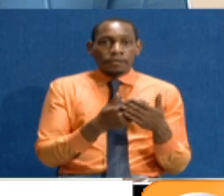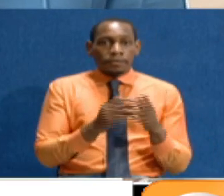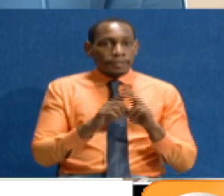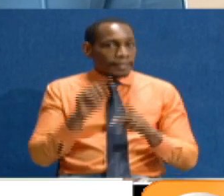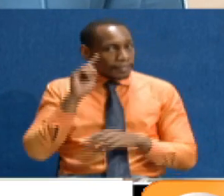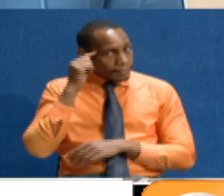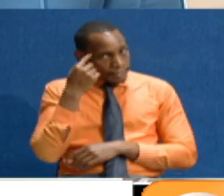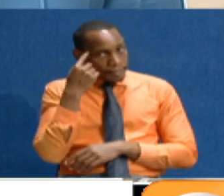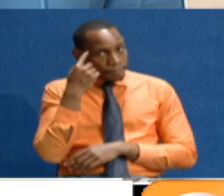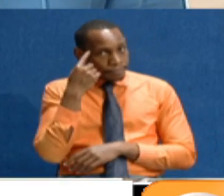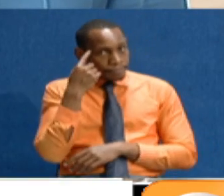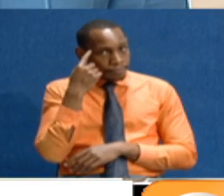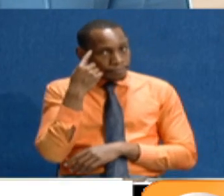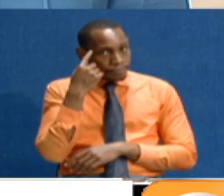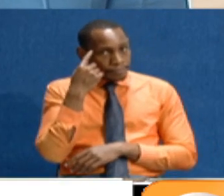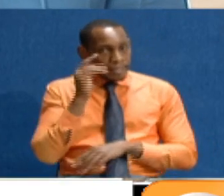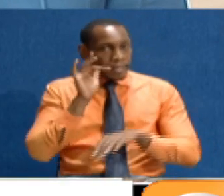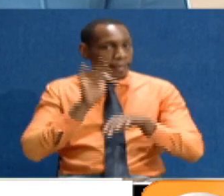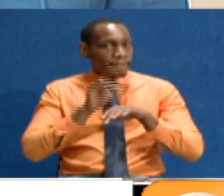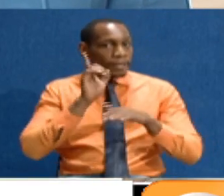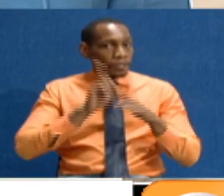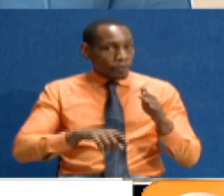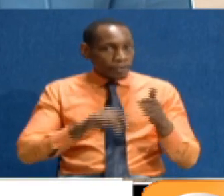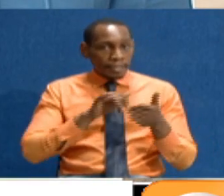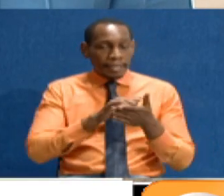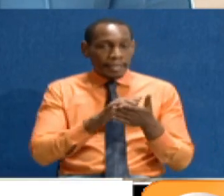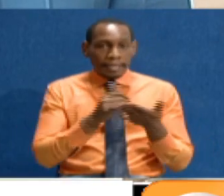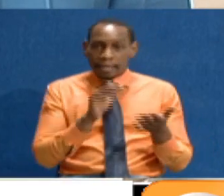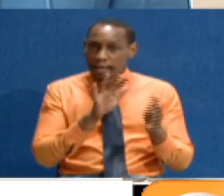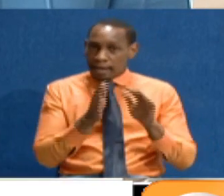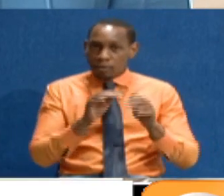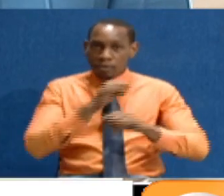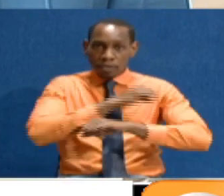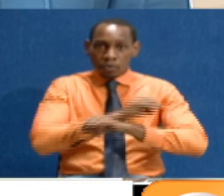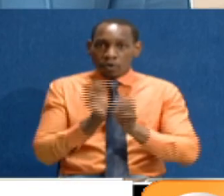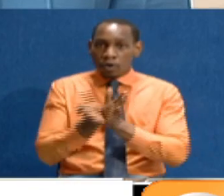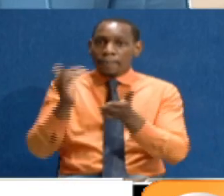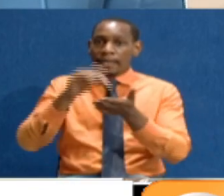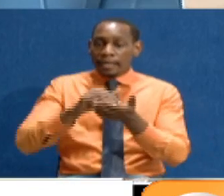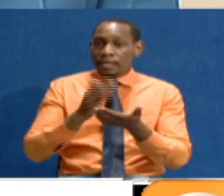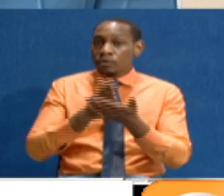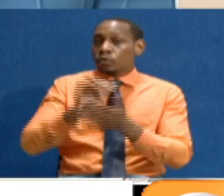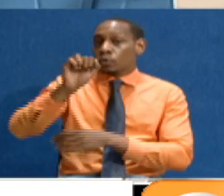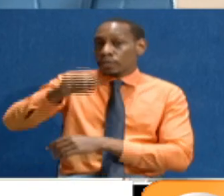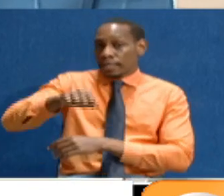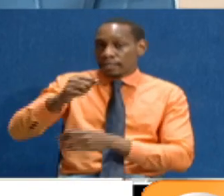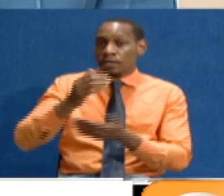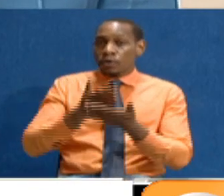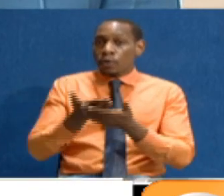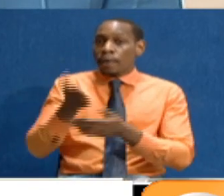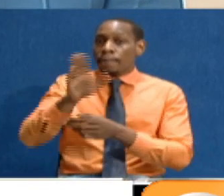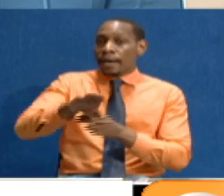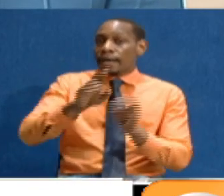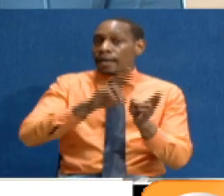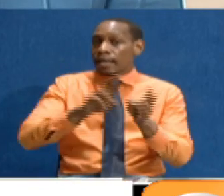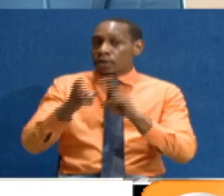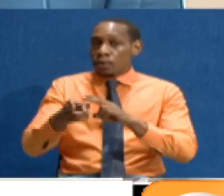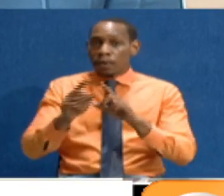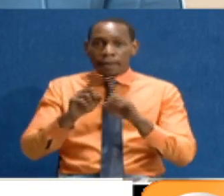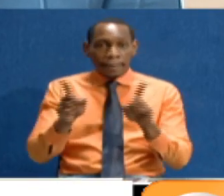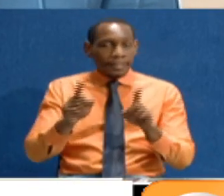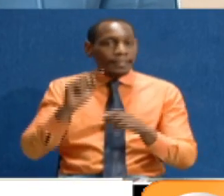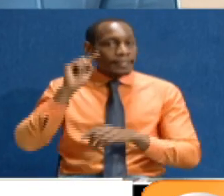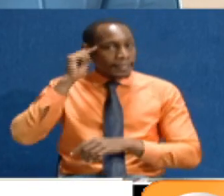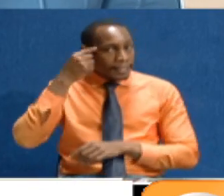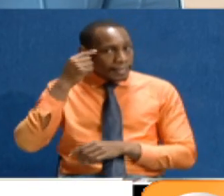think what the residual effect of that will be. Schools are reopened. Yes, we appear to be back to normal. But we have to